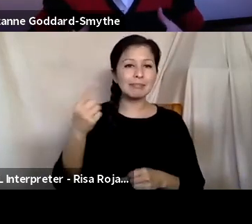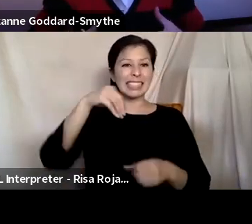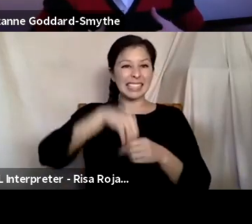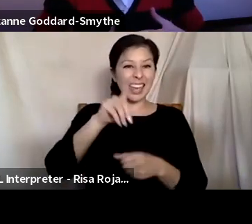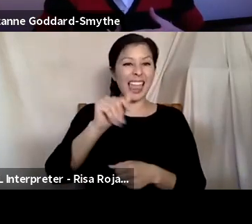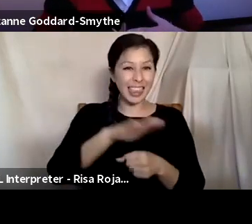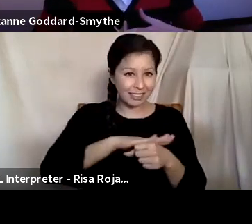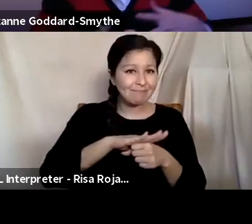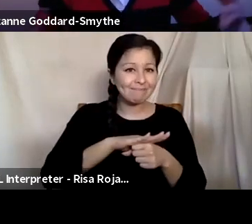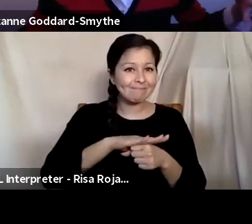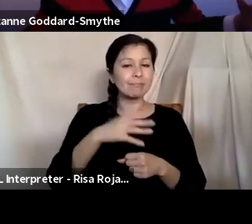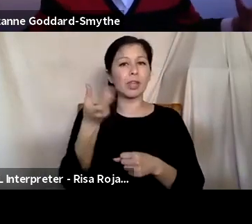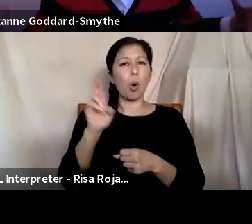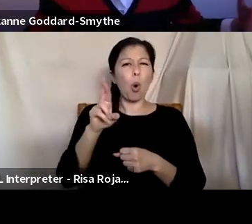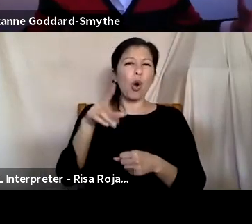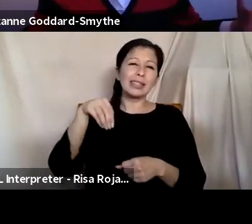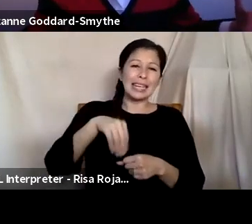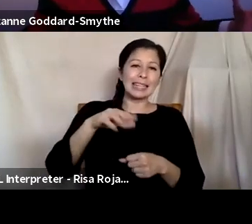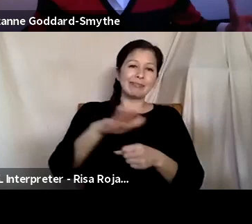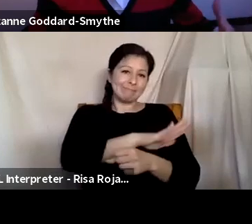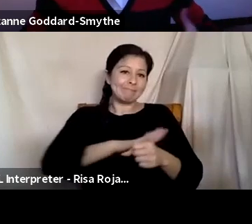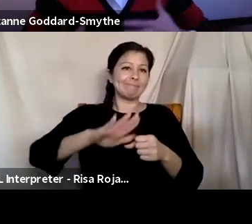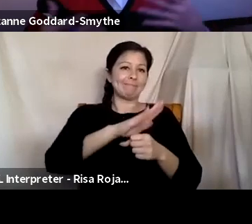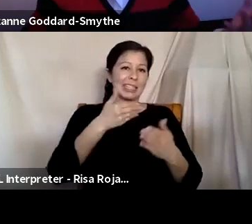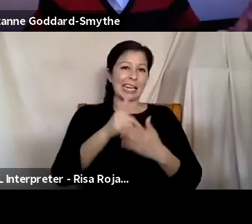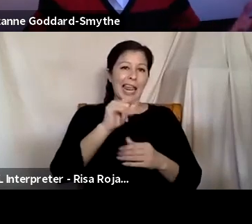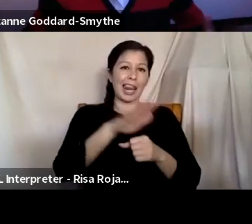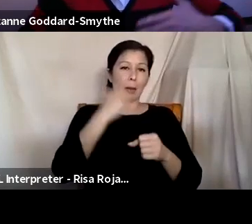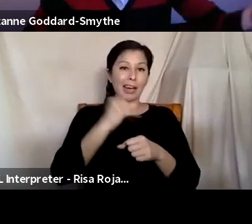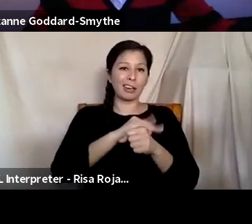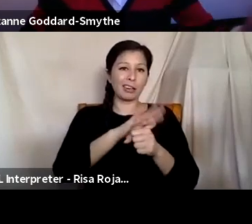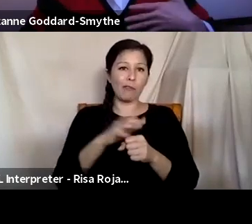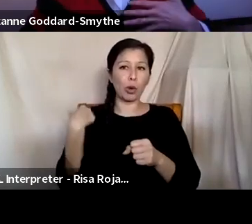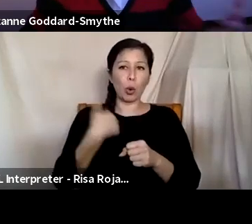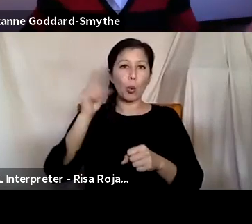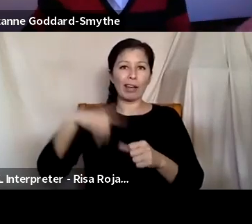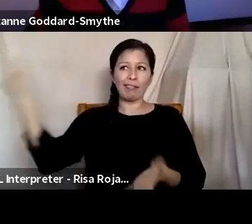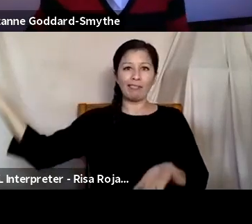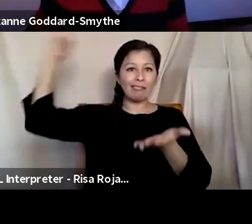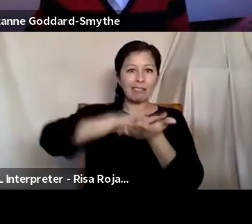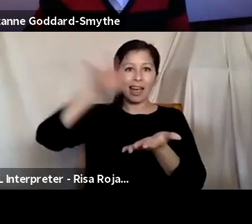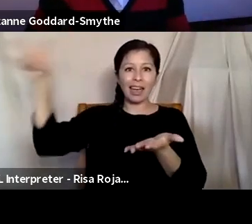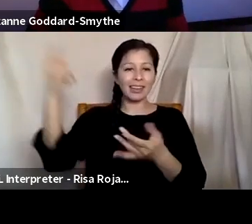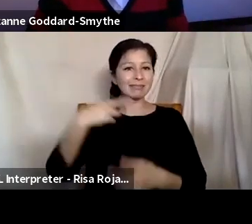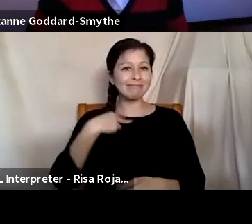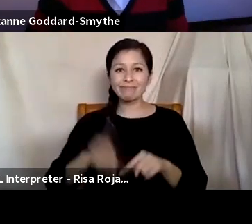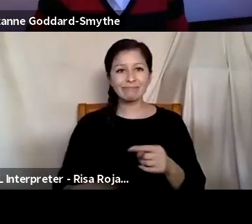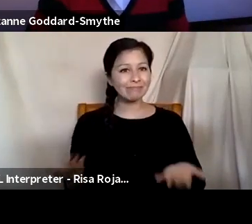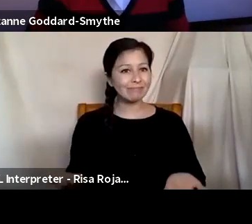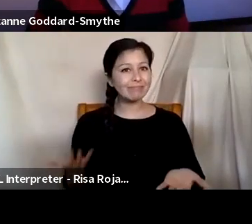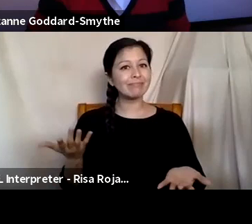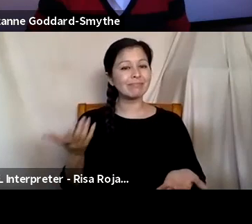Los Angeles or in this area because of COVID. We couldn't have them fly in and out.